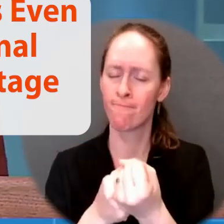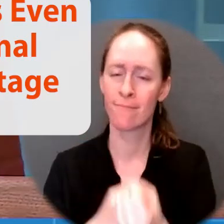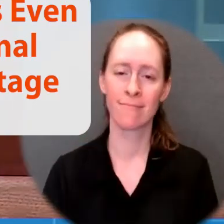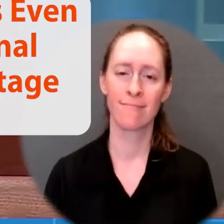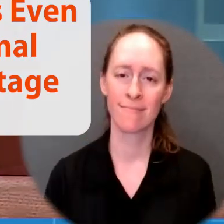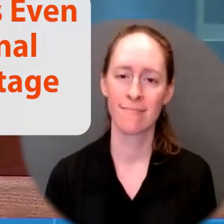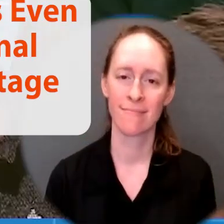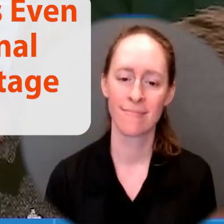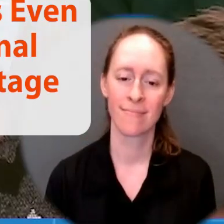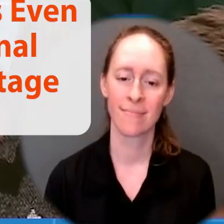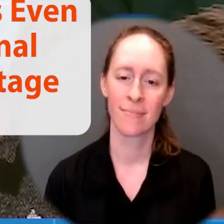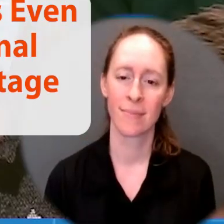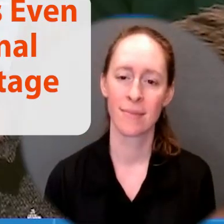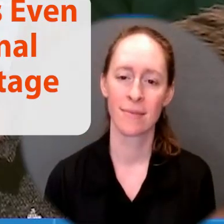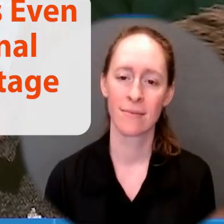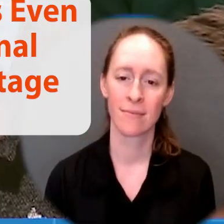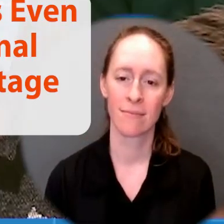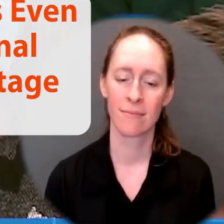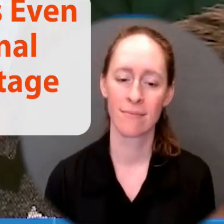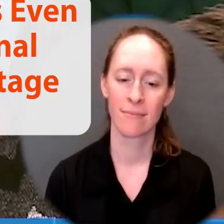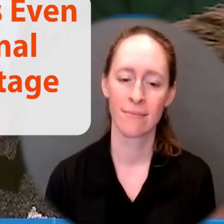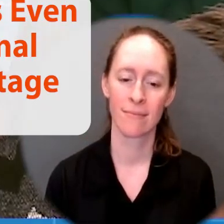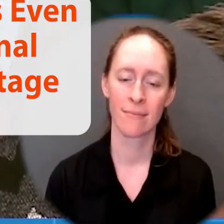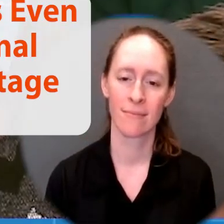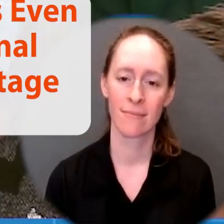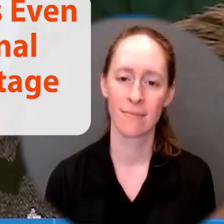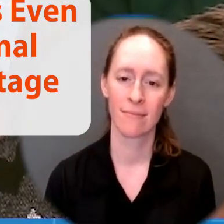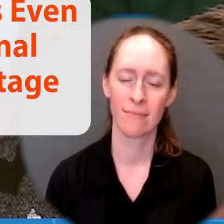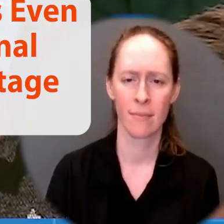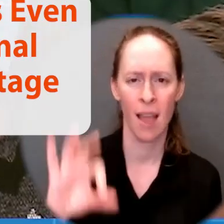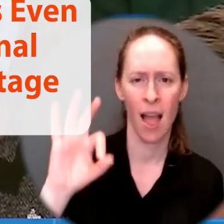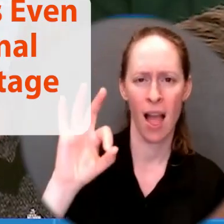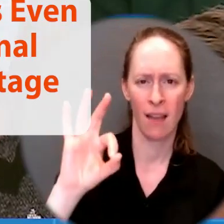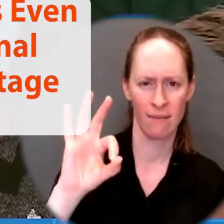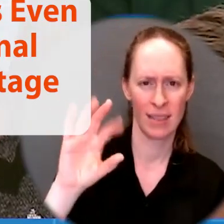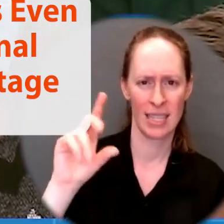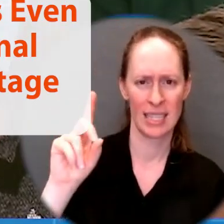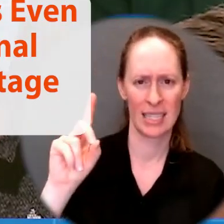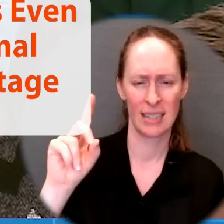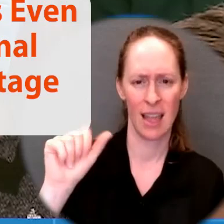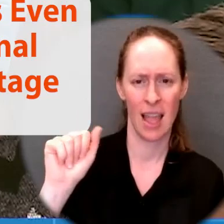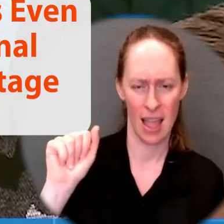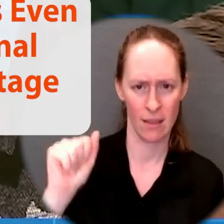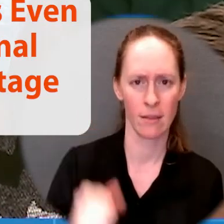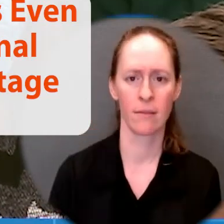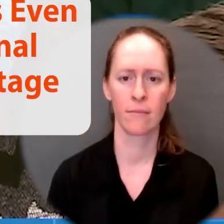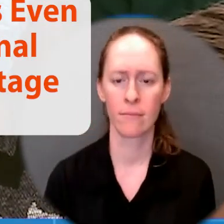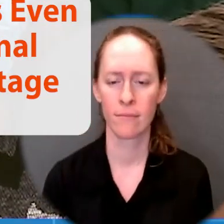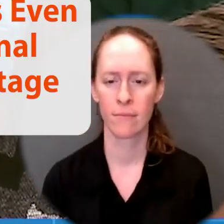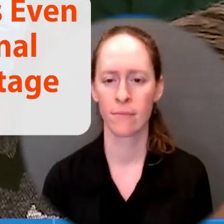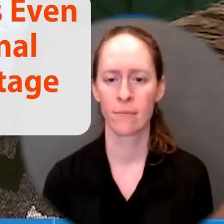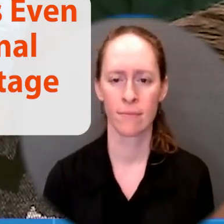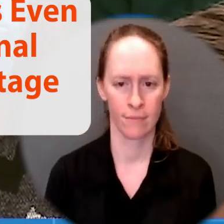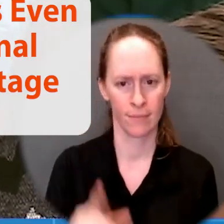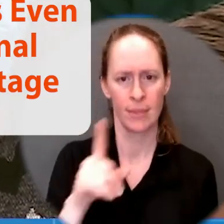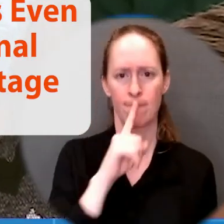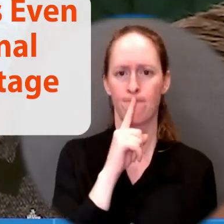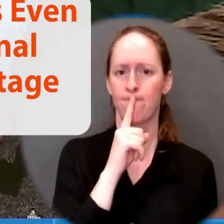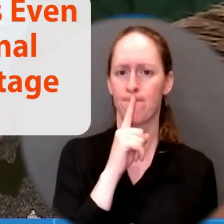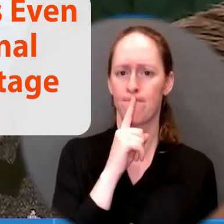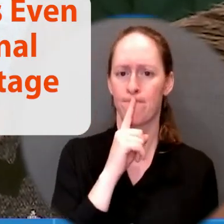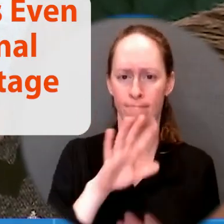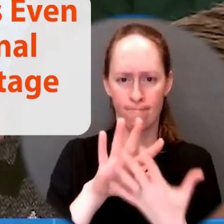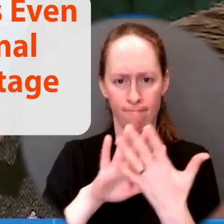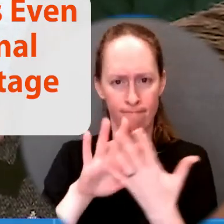in. The FDA and agencies don't have much visibility into the supply chain issues. They've said that they're really dependent on the industry to give them information